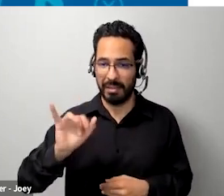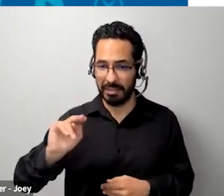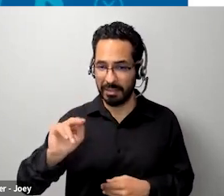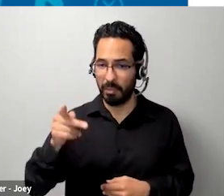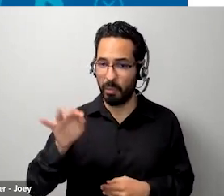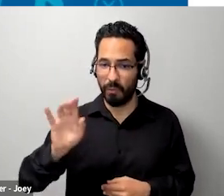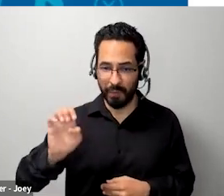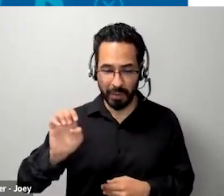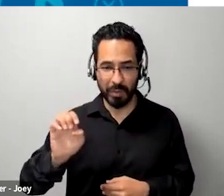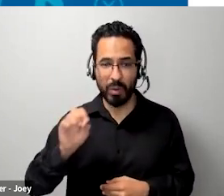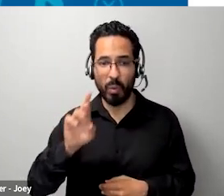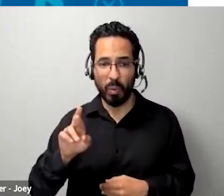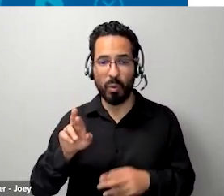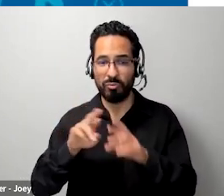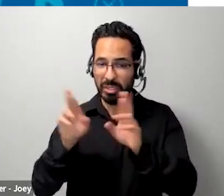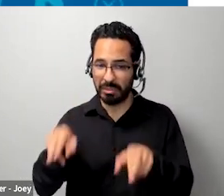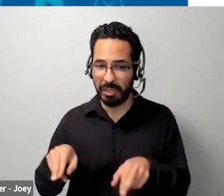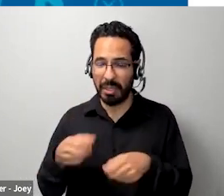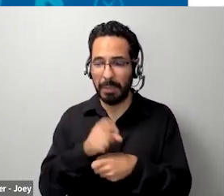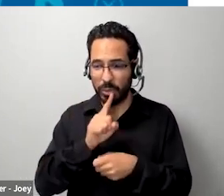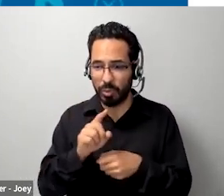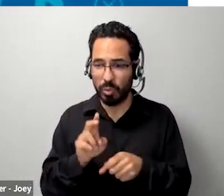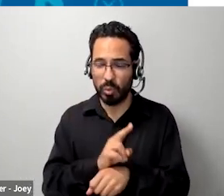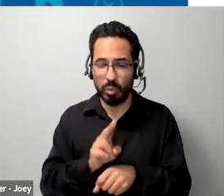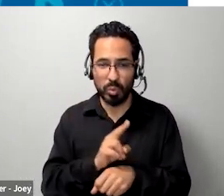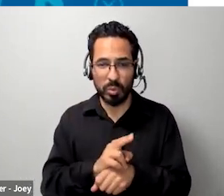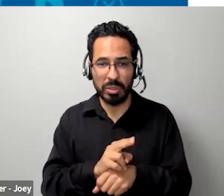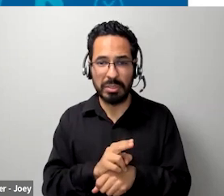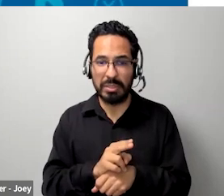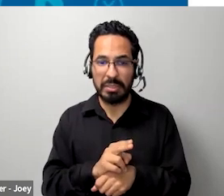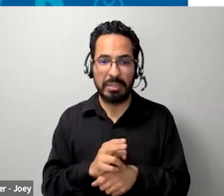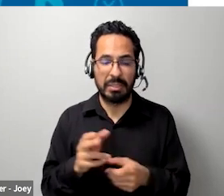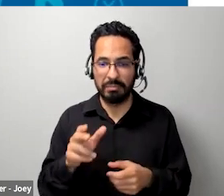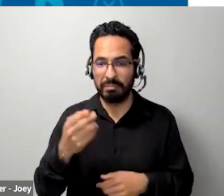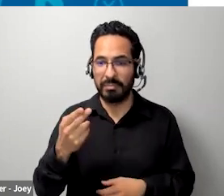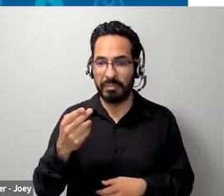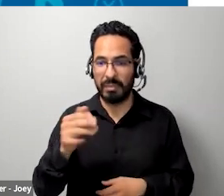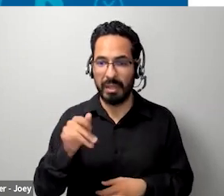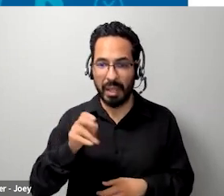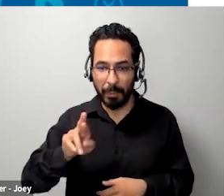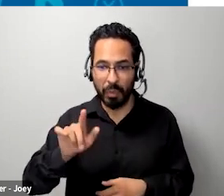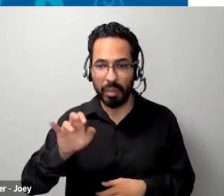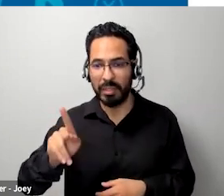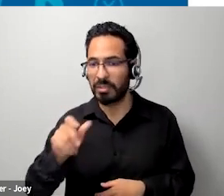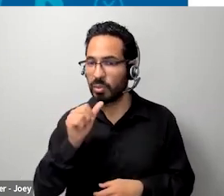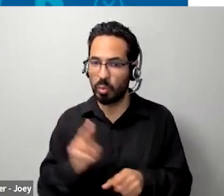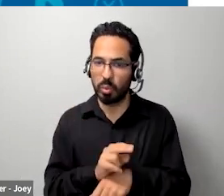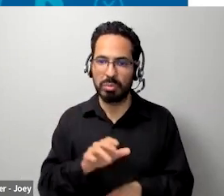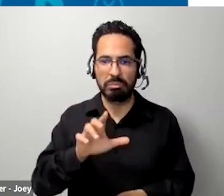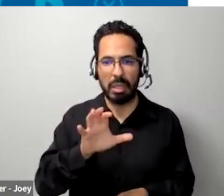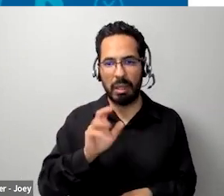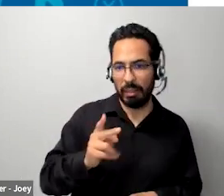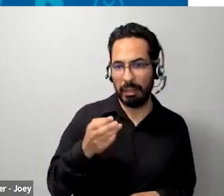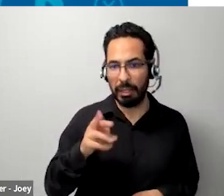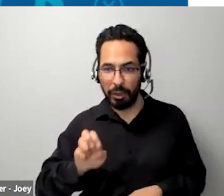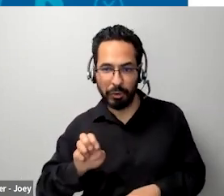to your resume, make sure you're using meaningfully named hyperlinks. So avoid using click here to describe